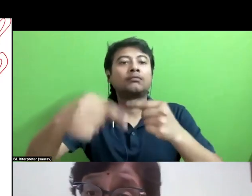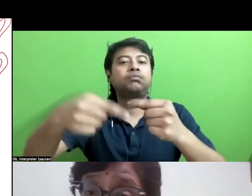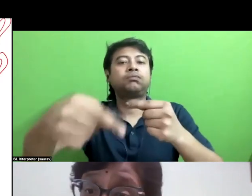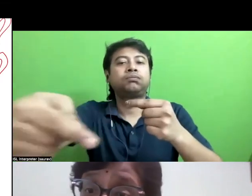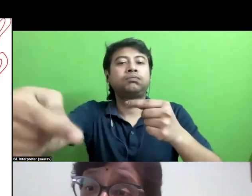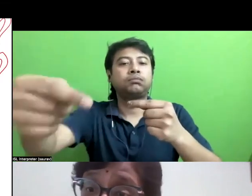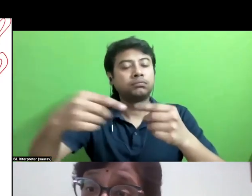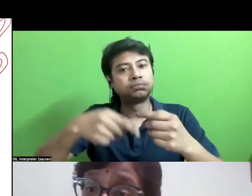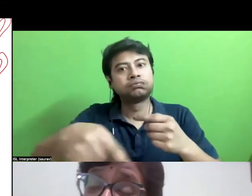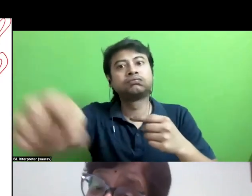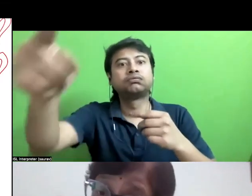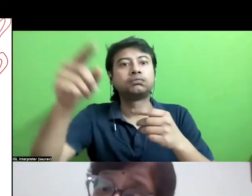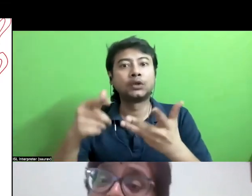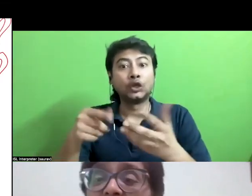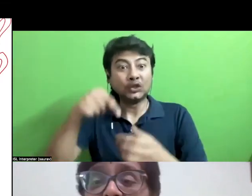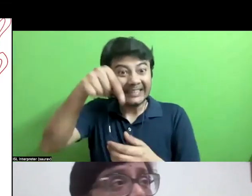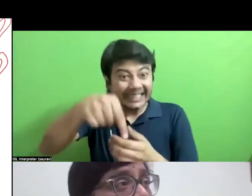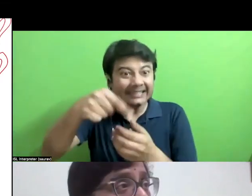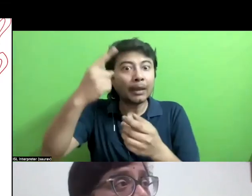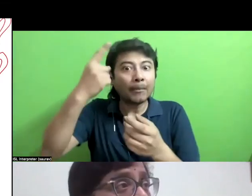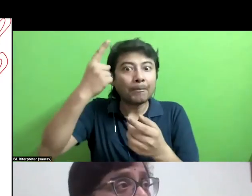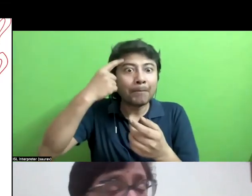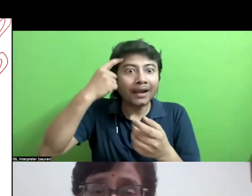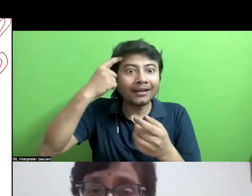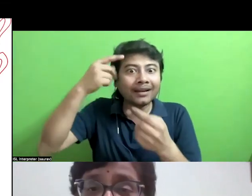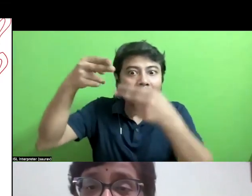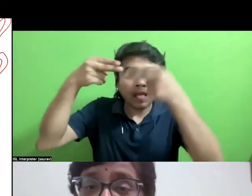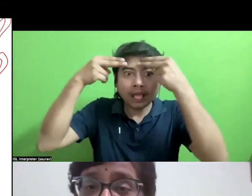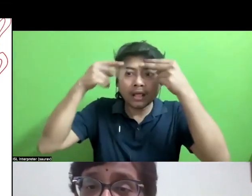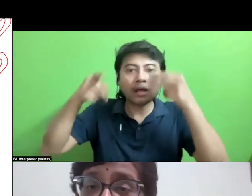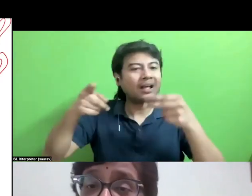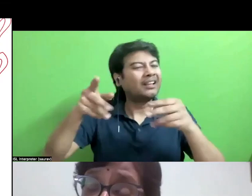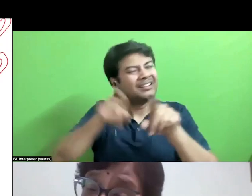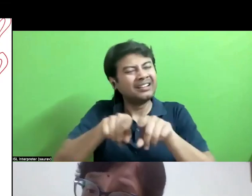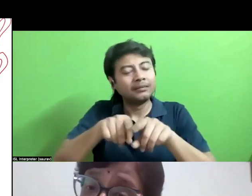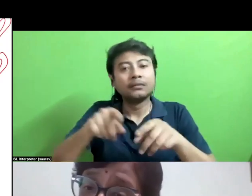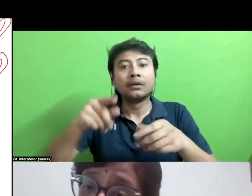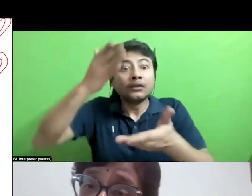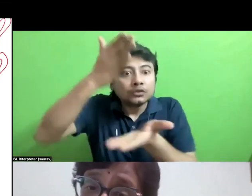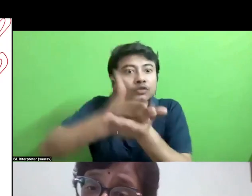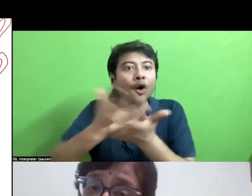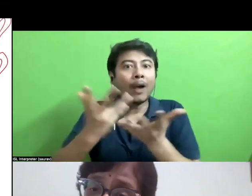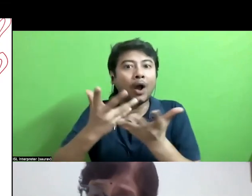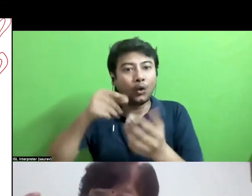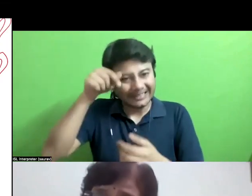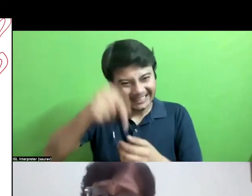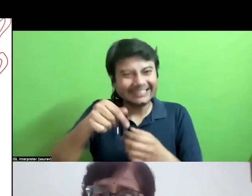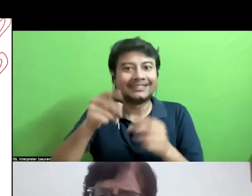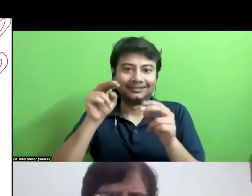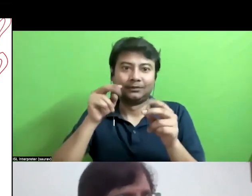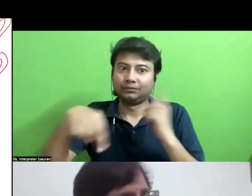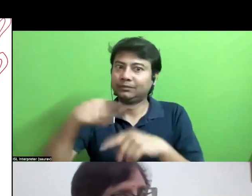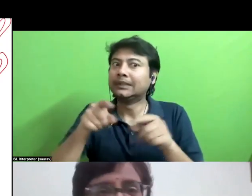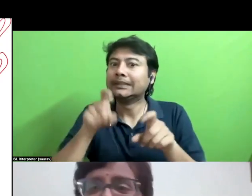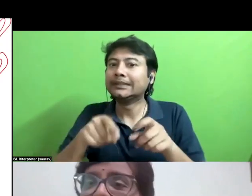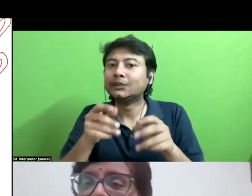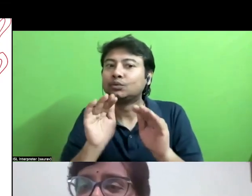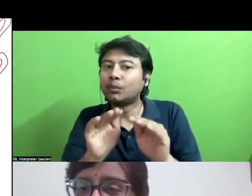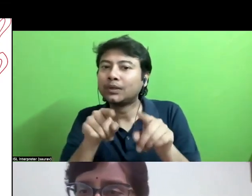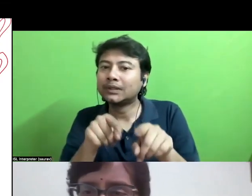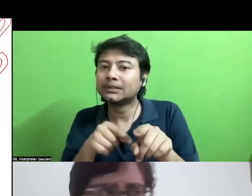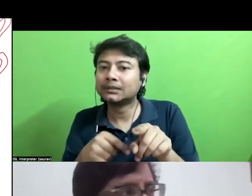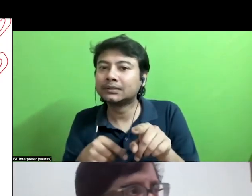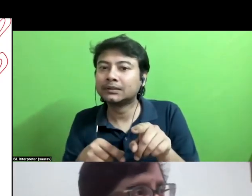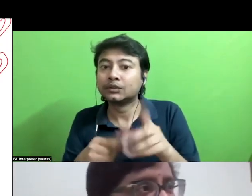how do you tackle that mental model? That's what we need to work on, right? And leaders here like you, along with others, should use